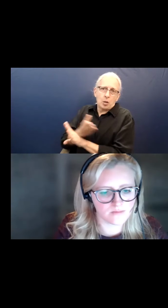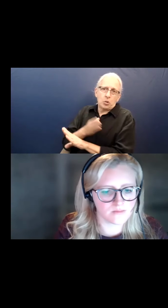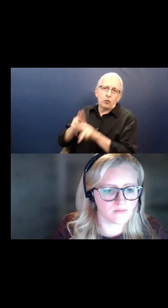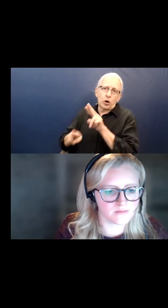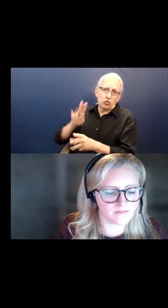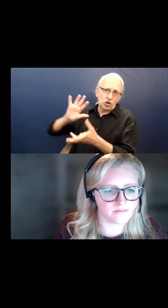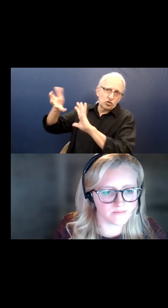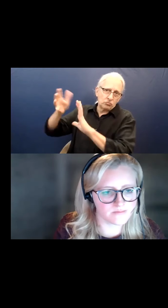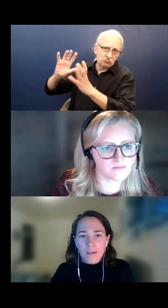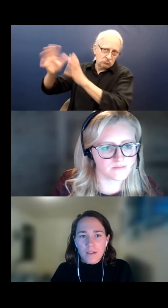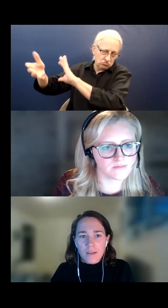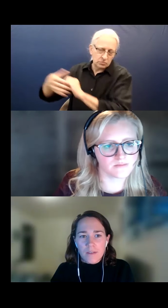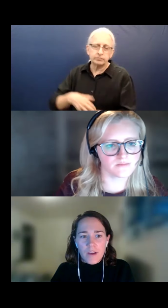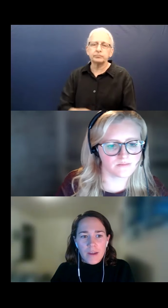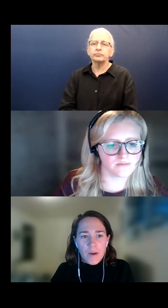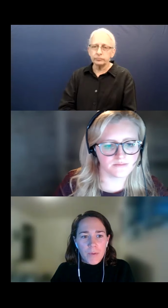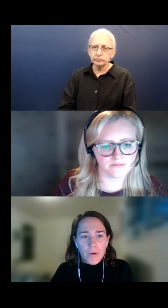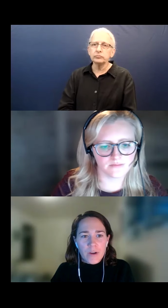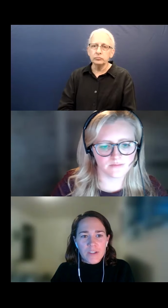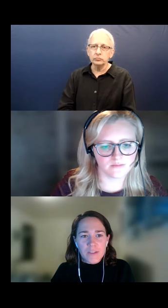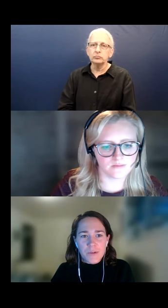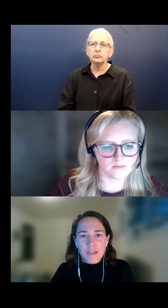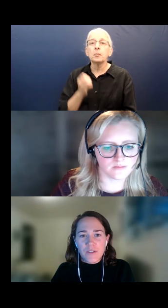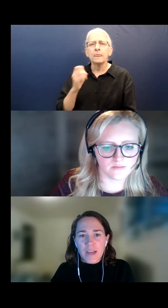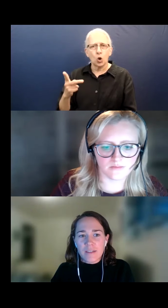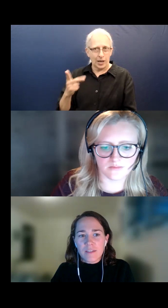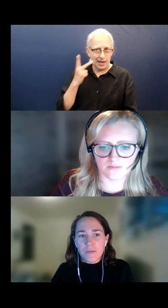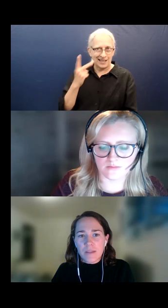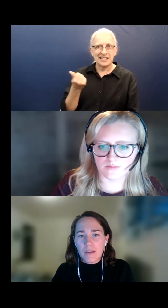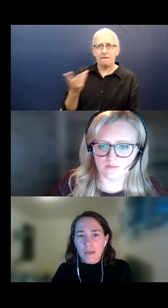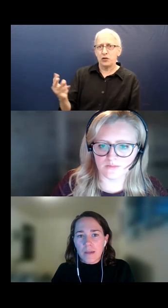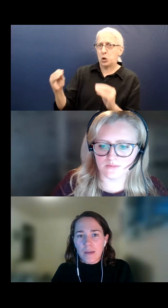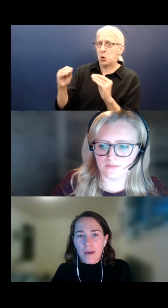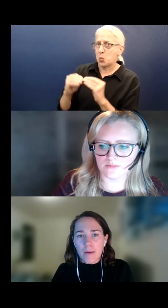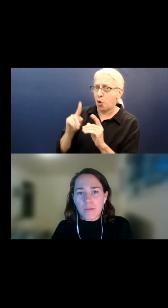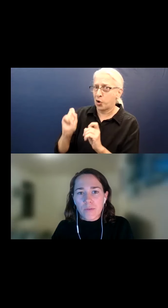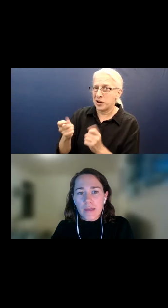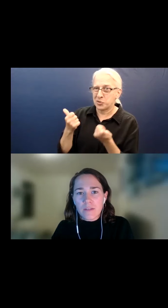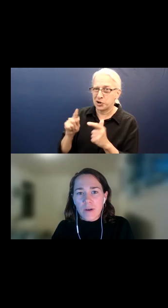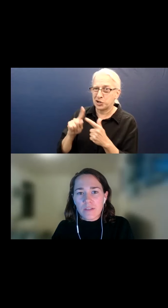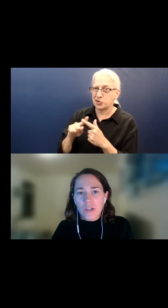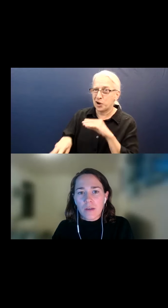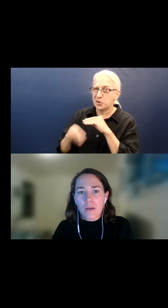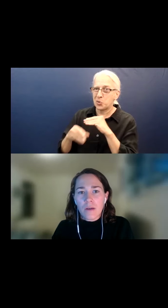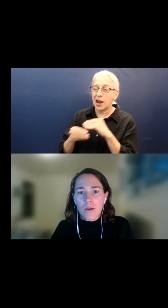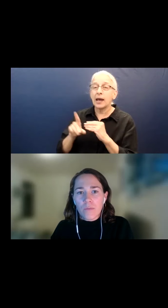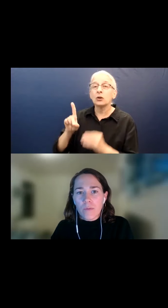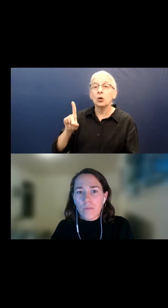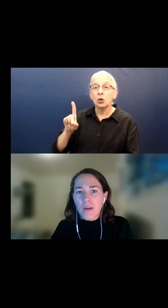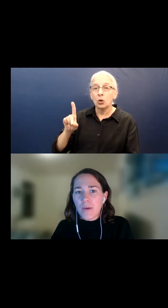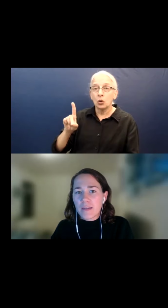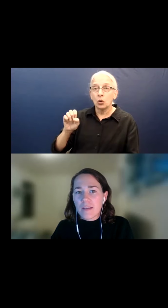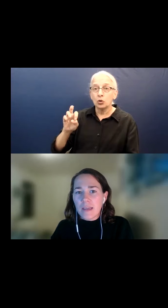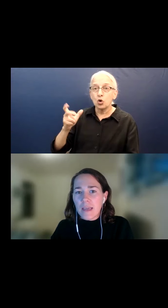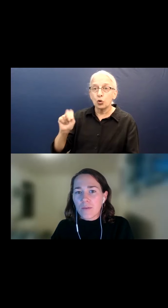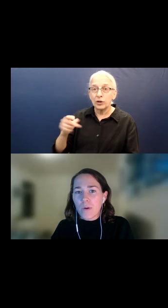Thanks so much. Got a couple more questions. We're going to try to squeeze in Doreen's question.